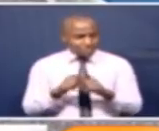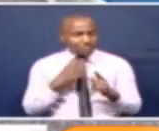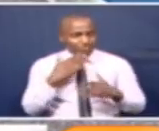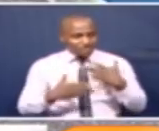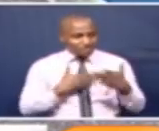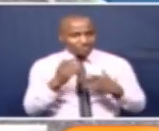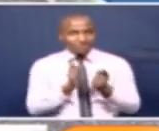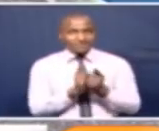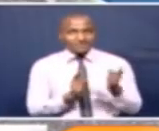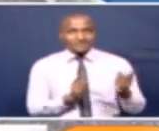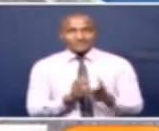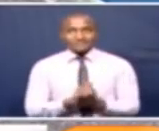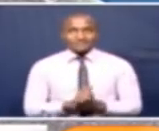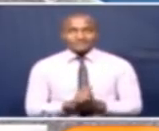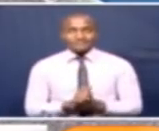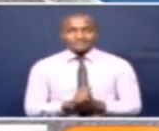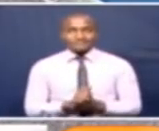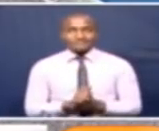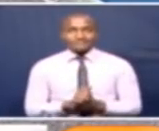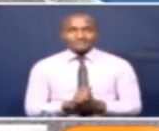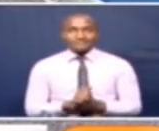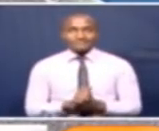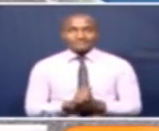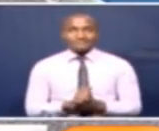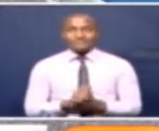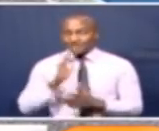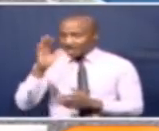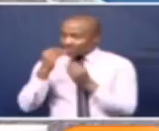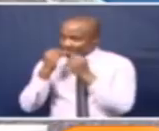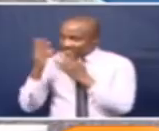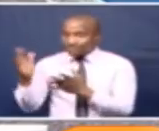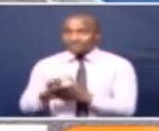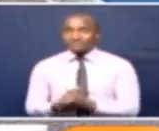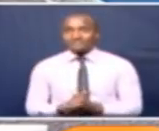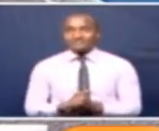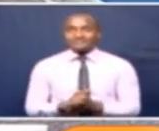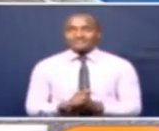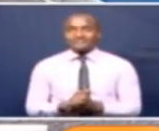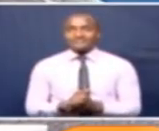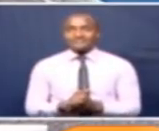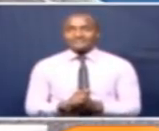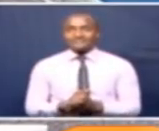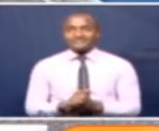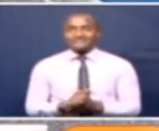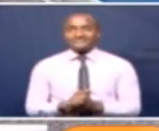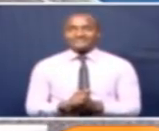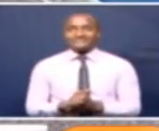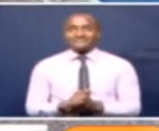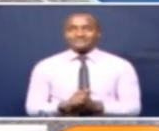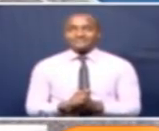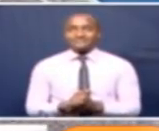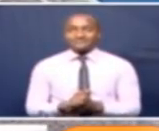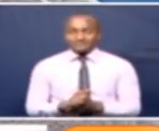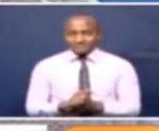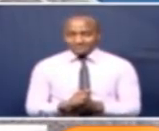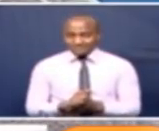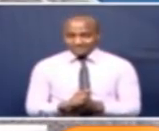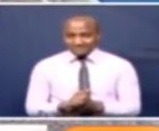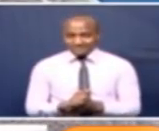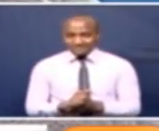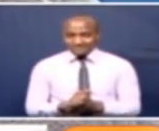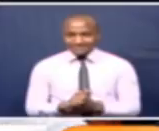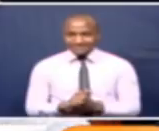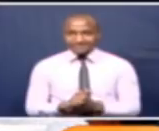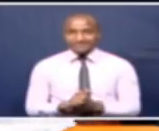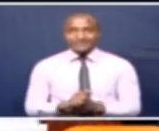in meeting him. Yeah. Yeah. Yeah. This is, I'll tell him. Jeff Koinange live. Yes. Say it again. Say it again.